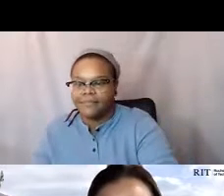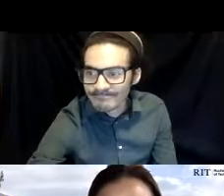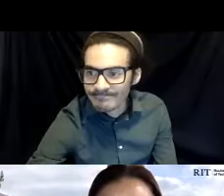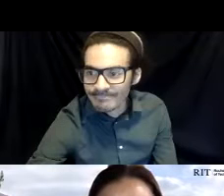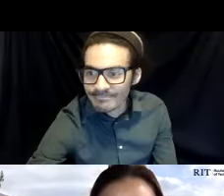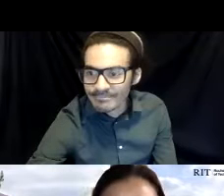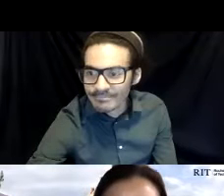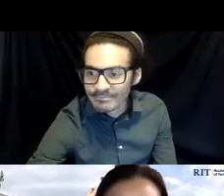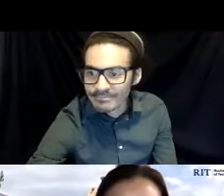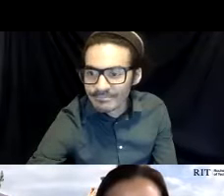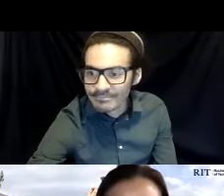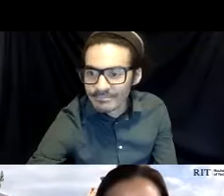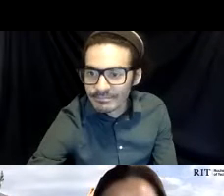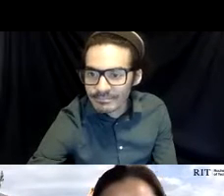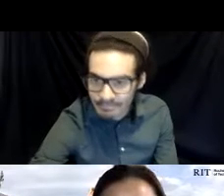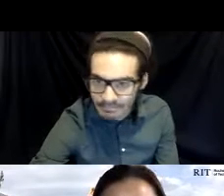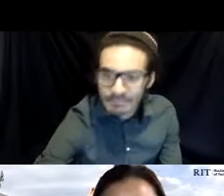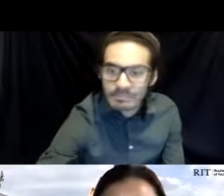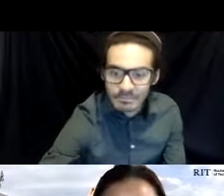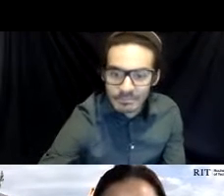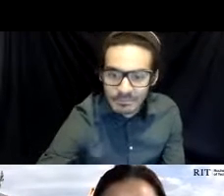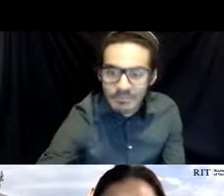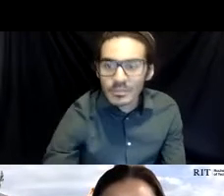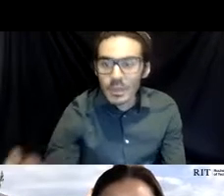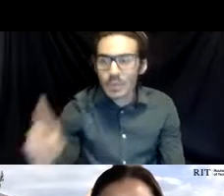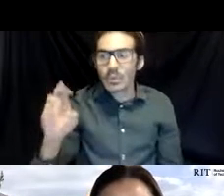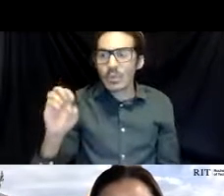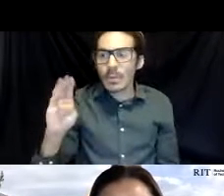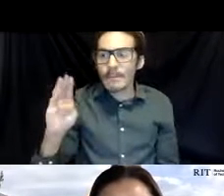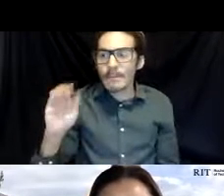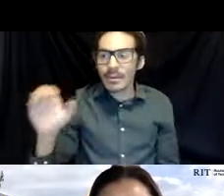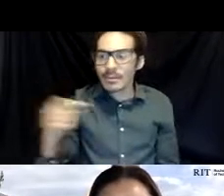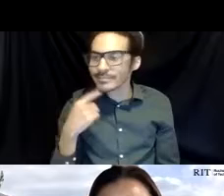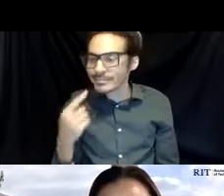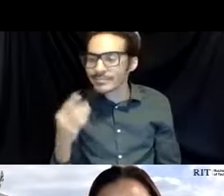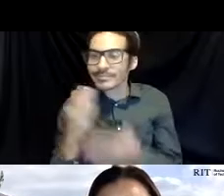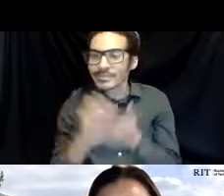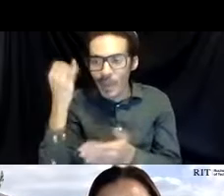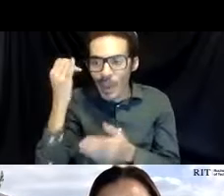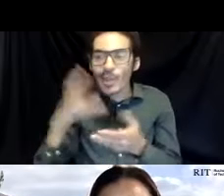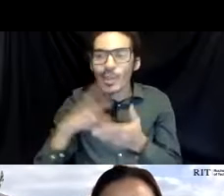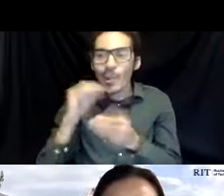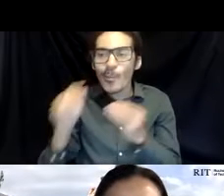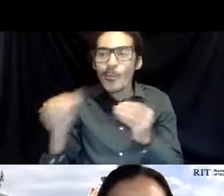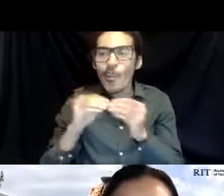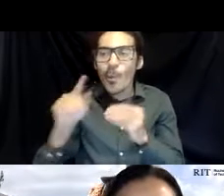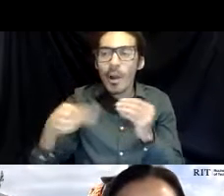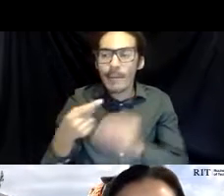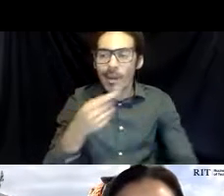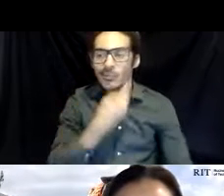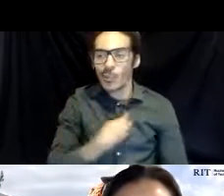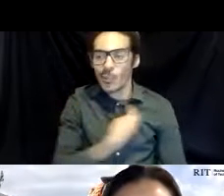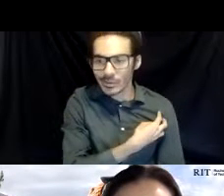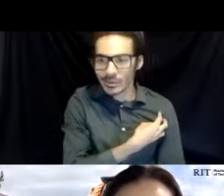All right, so Rebecca has already given you some ideas about how to learn more about Croatia.